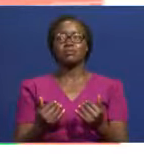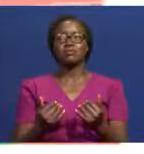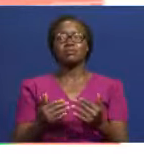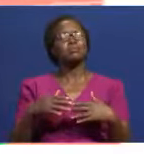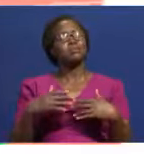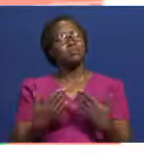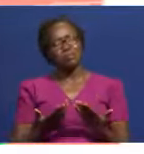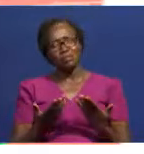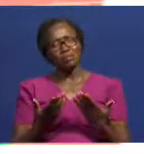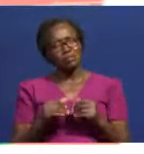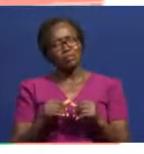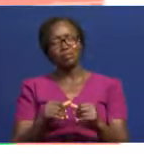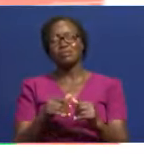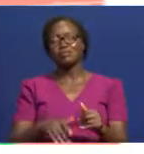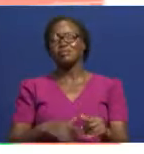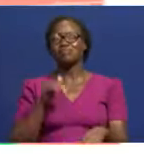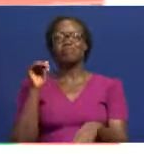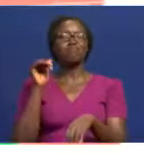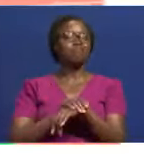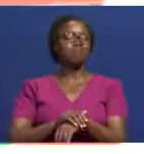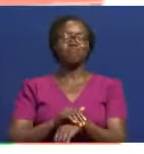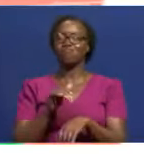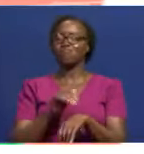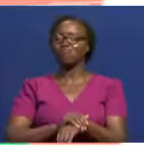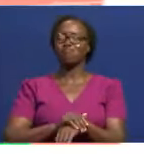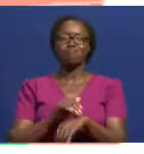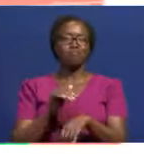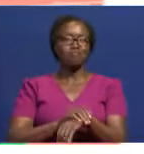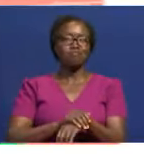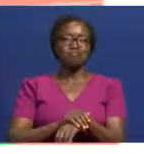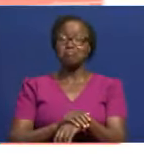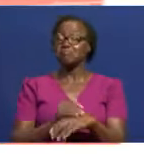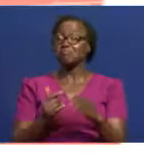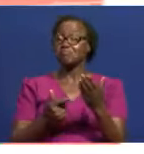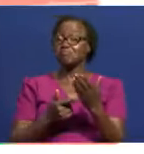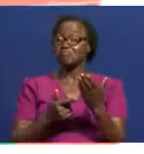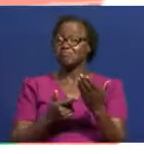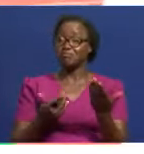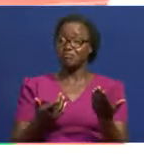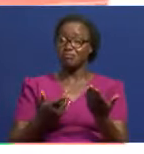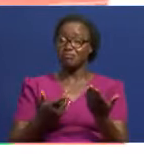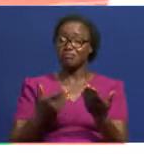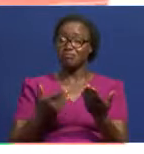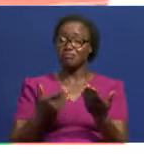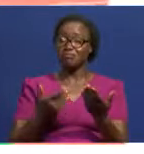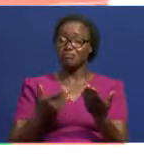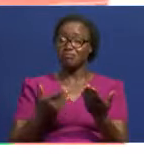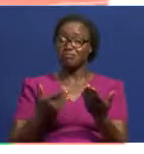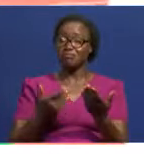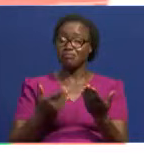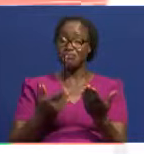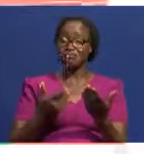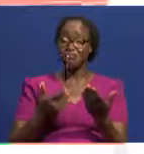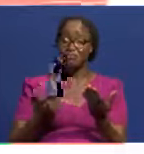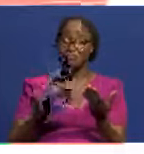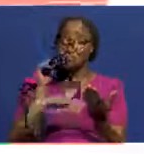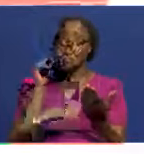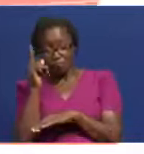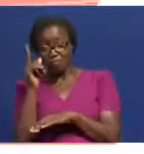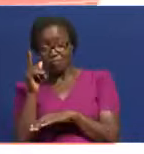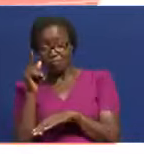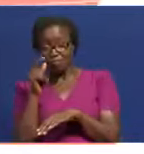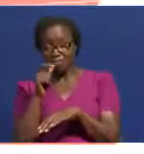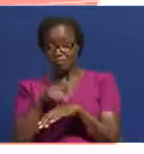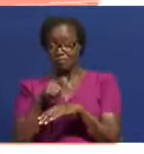and how it's going, I feel really good. And a technical event like javelin, good morning during